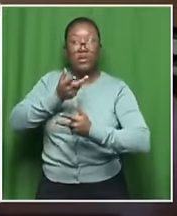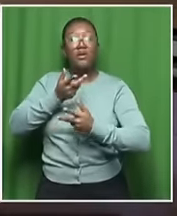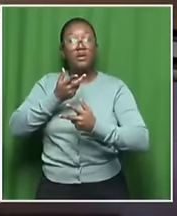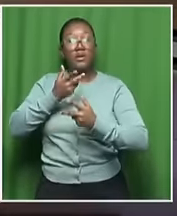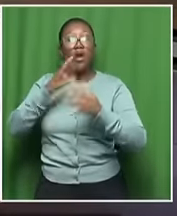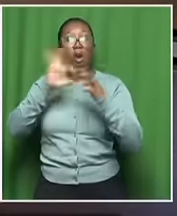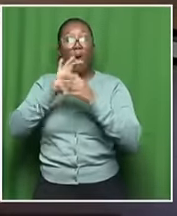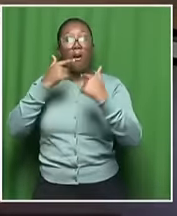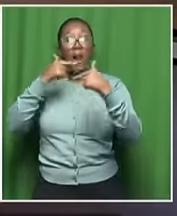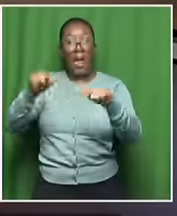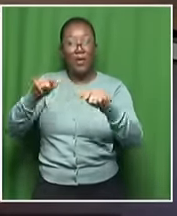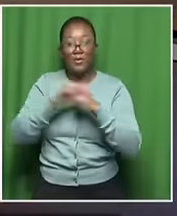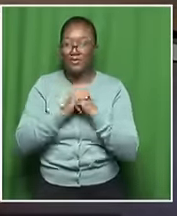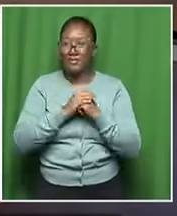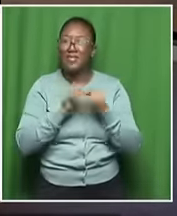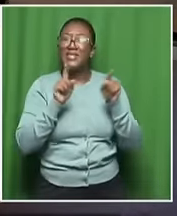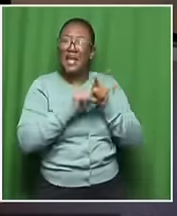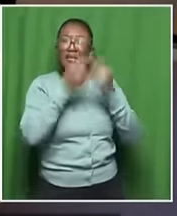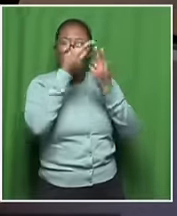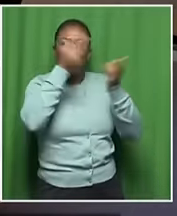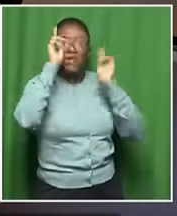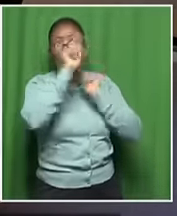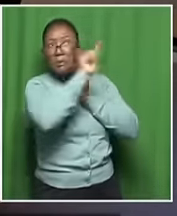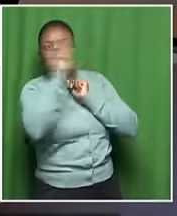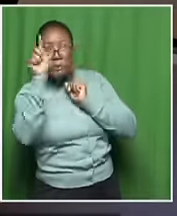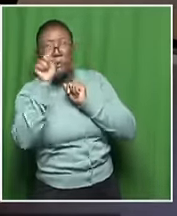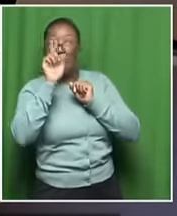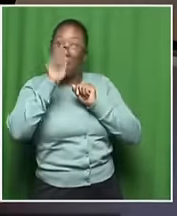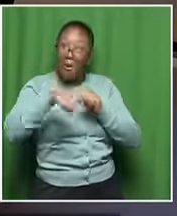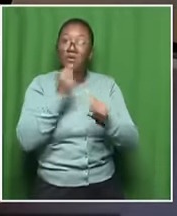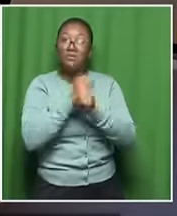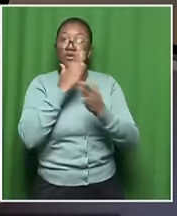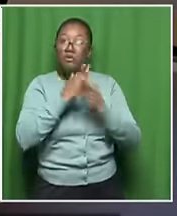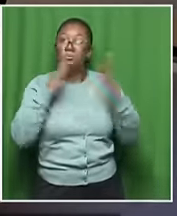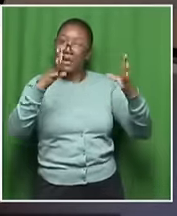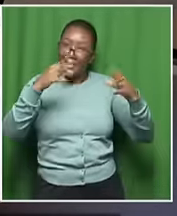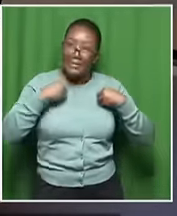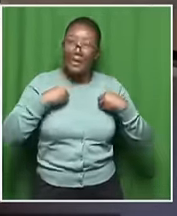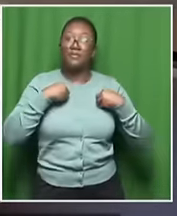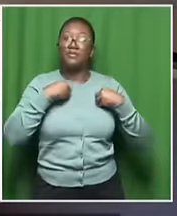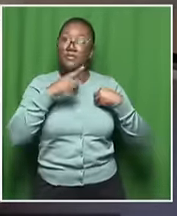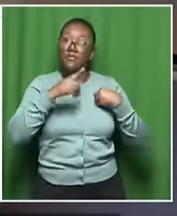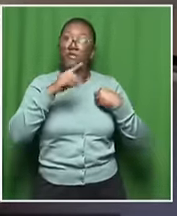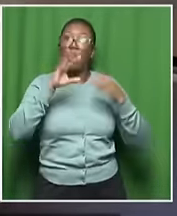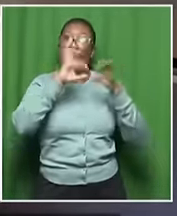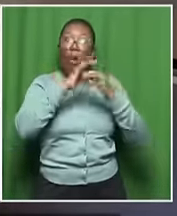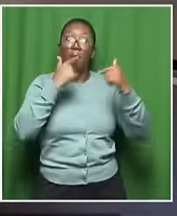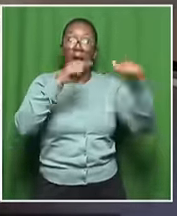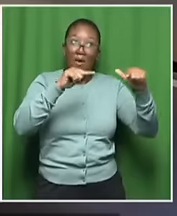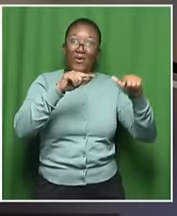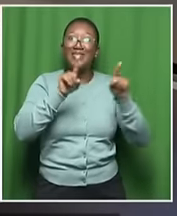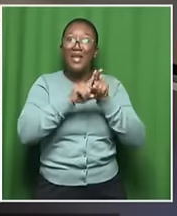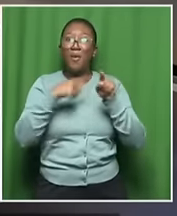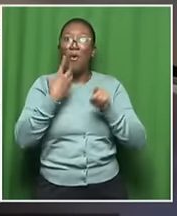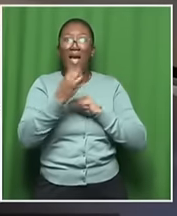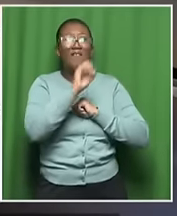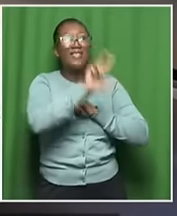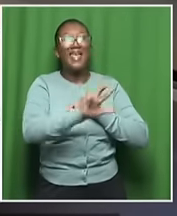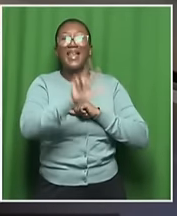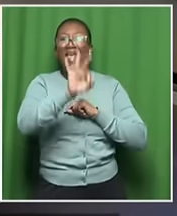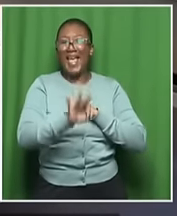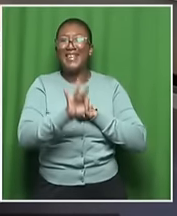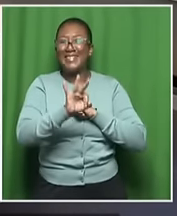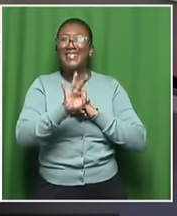tertiary institutions, as you said. I think they should. And I said there are 38 campuses. So in